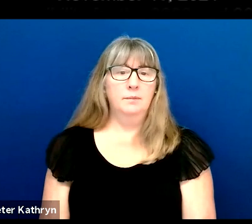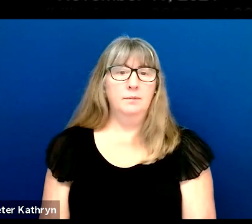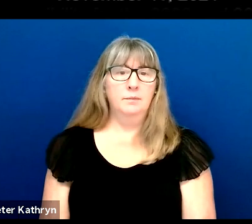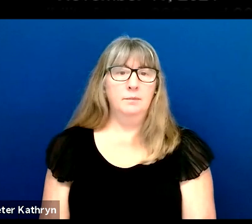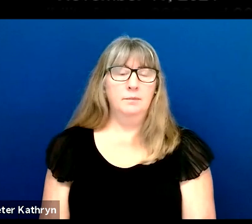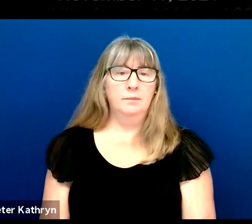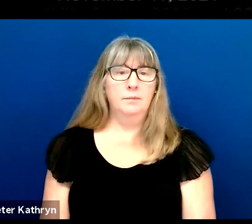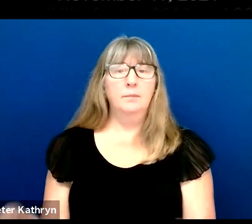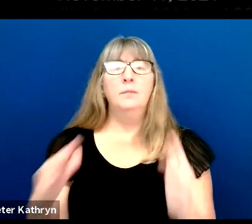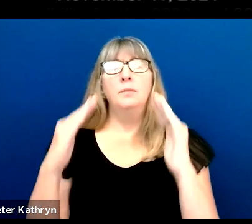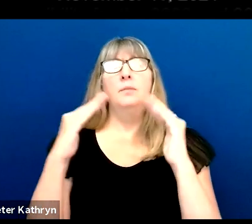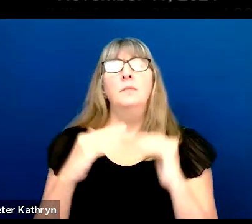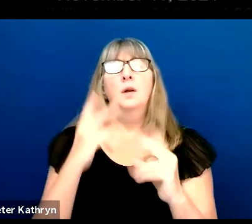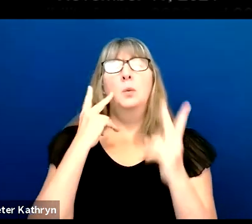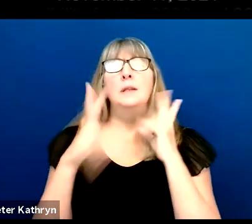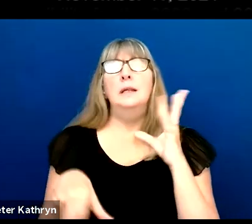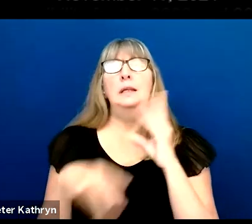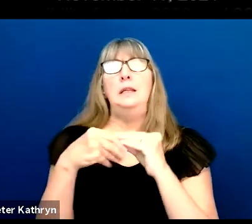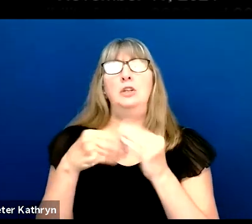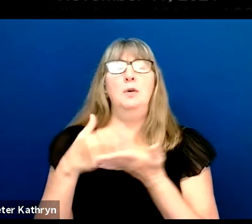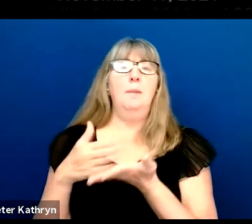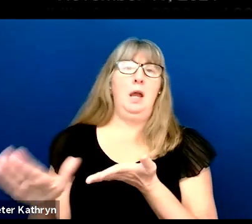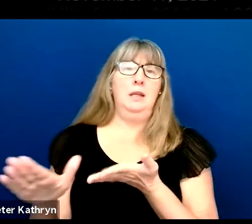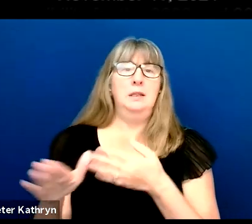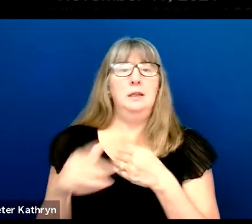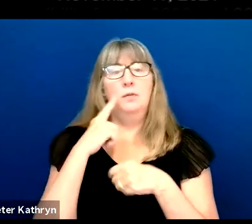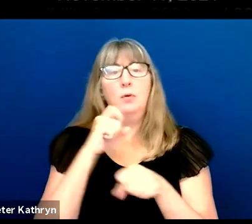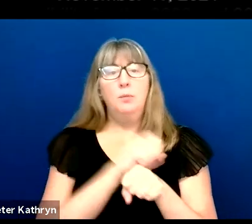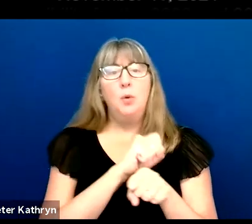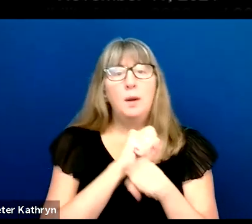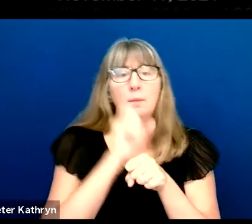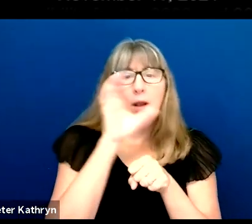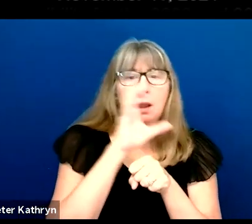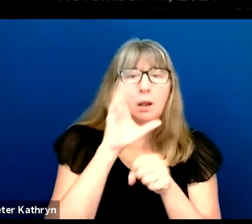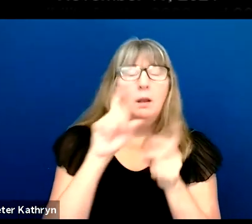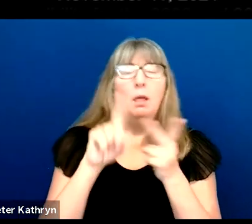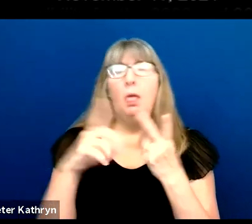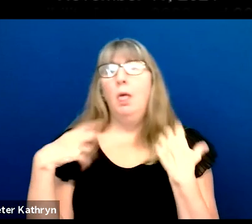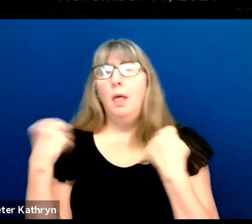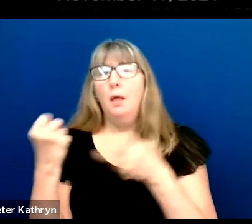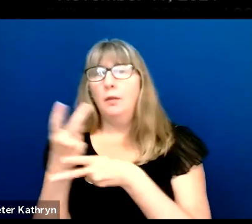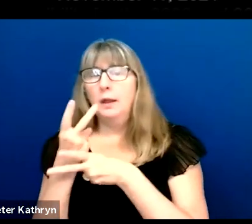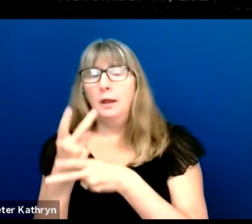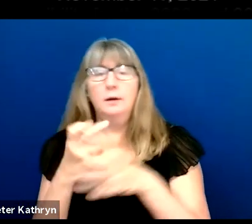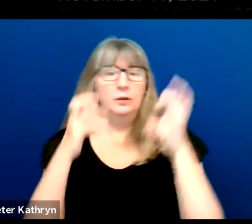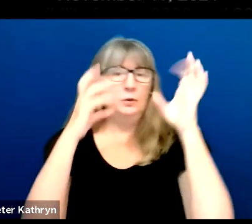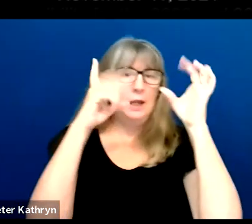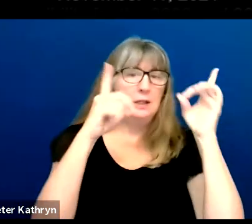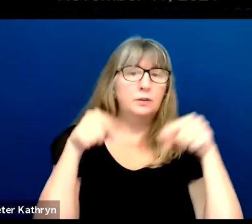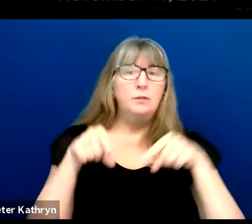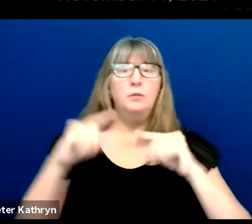additional biases when looking for employment, healthcare, and education in adulthood,